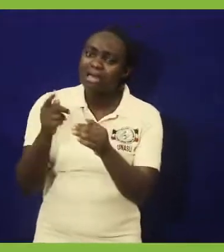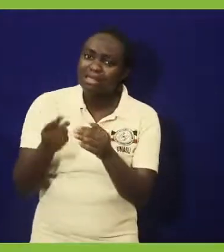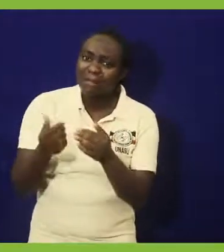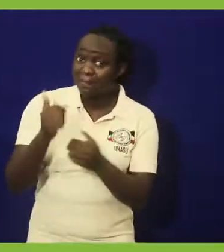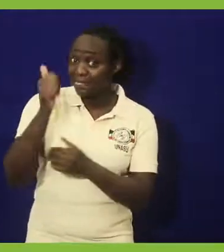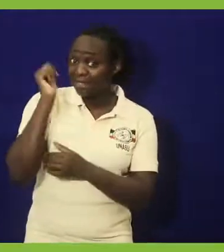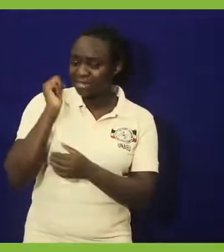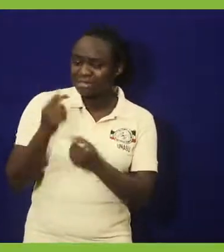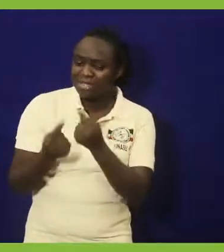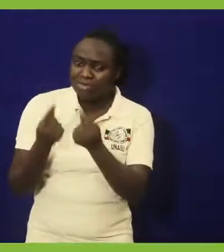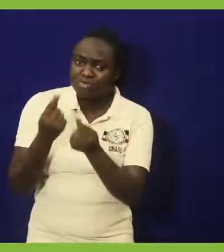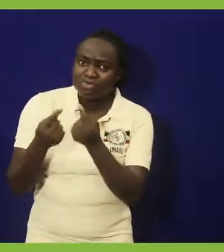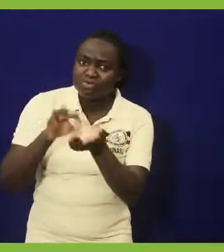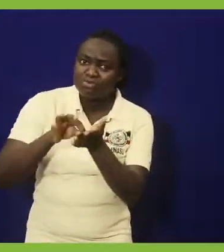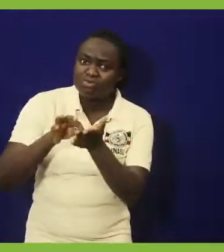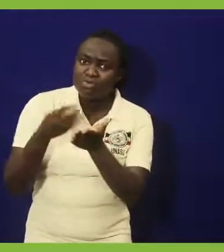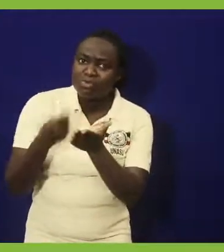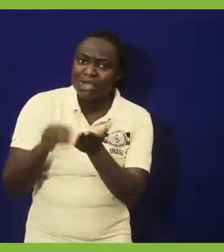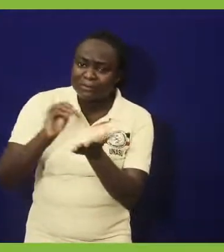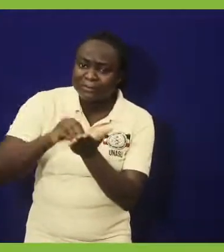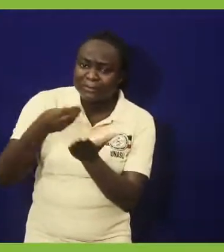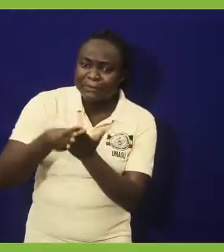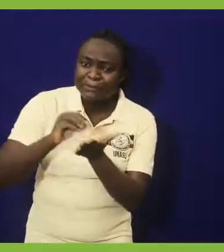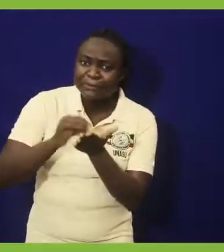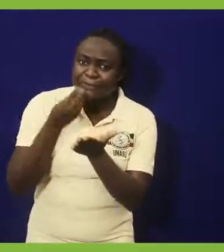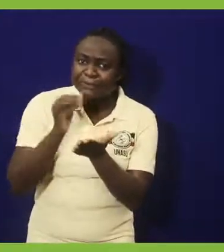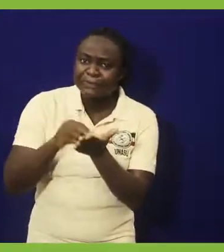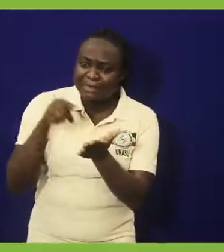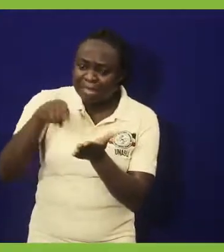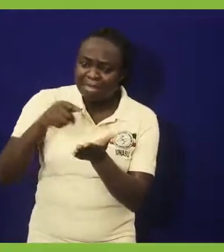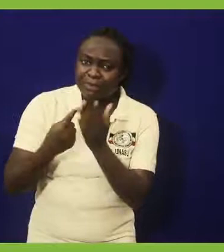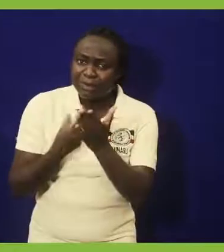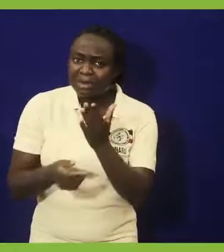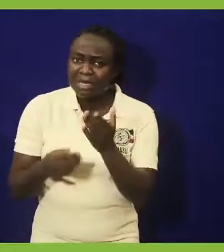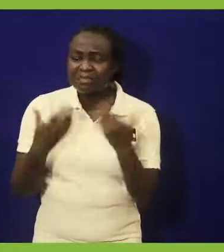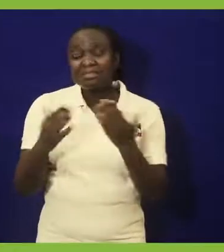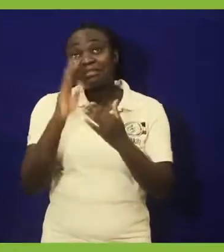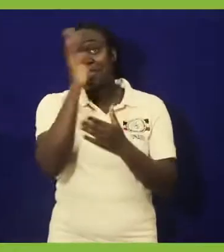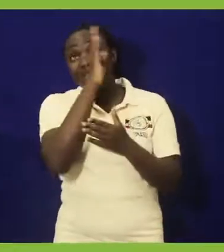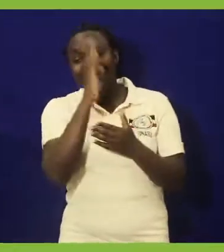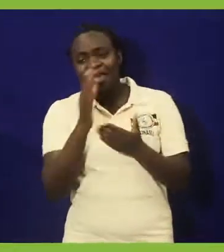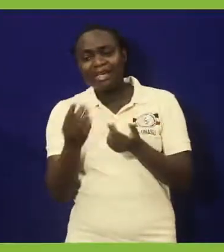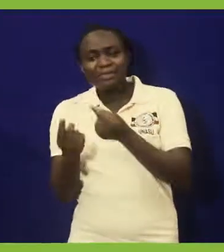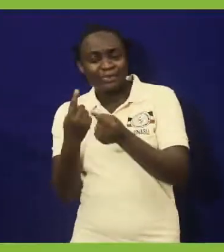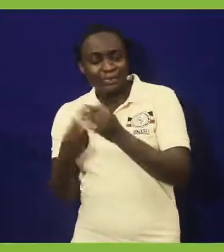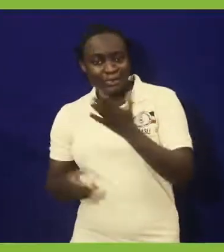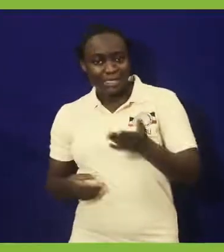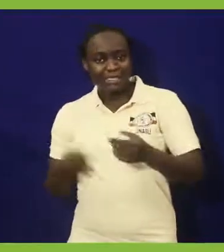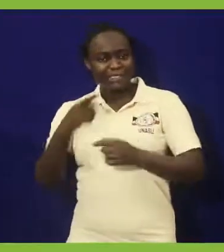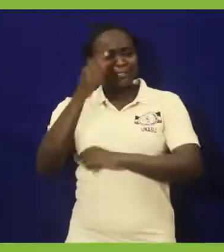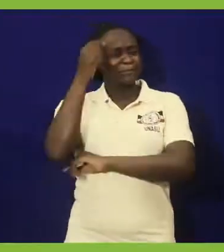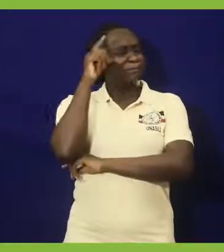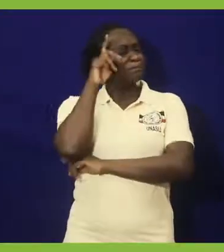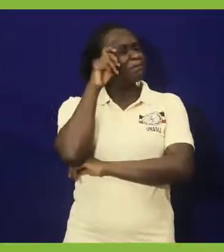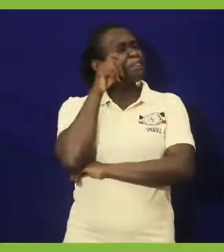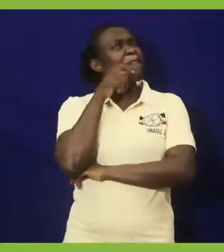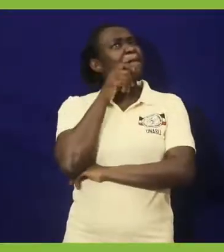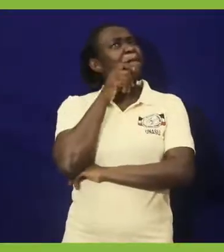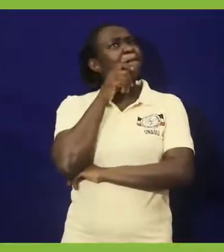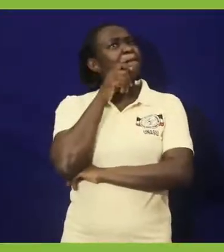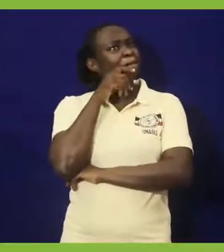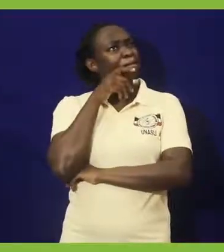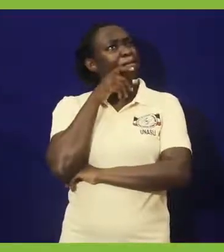supper yesterday or for lunch. Try to recall what were